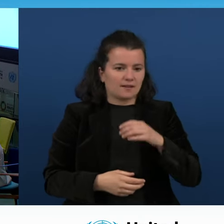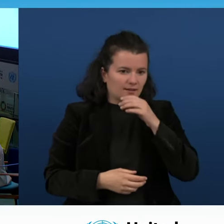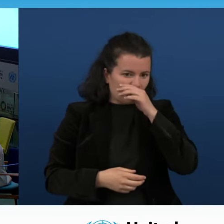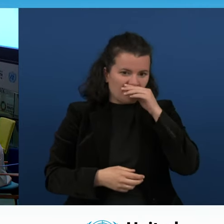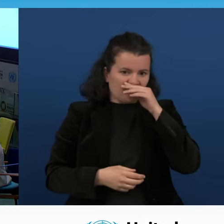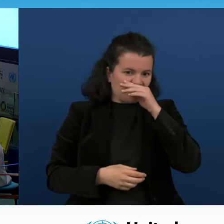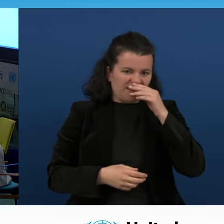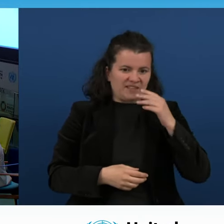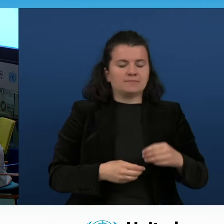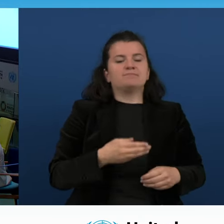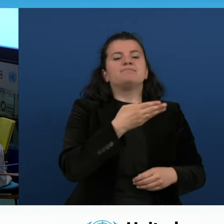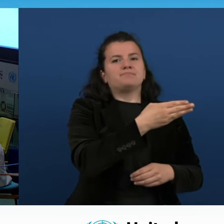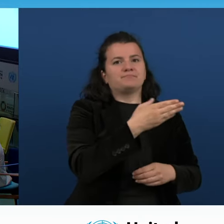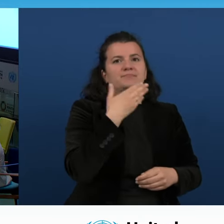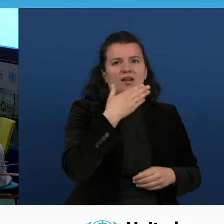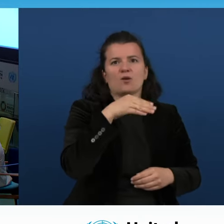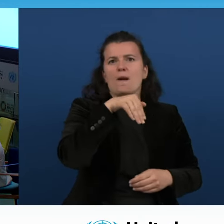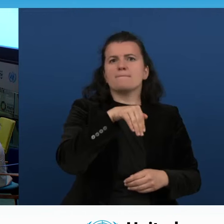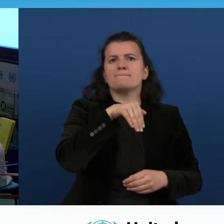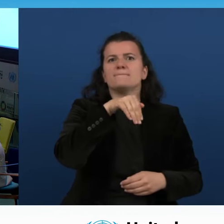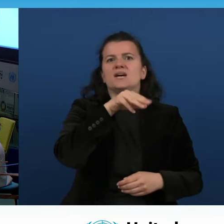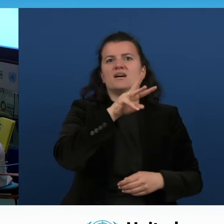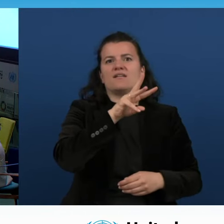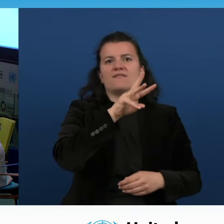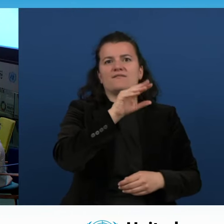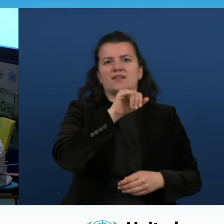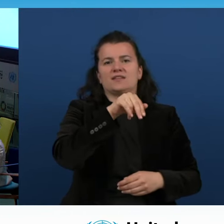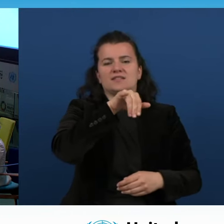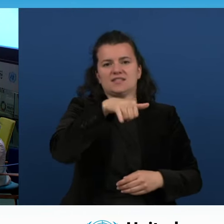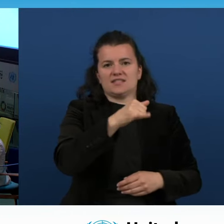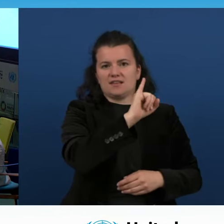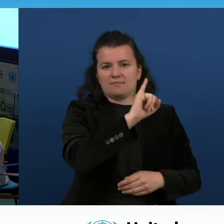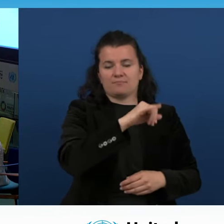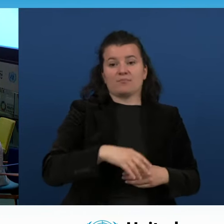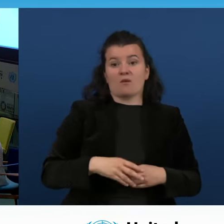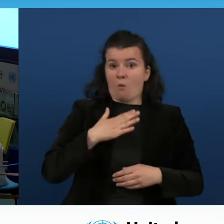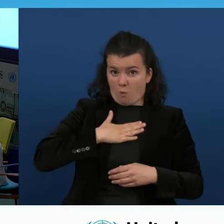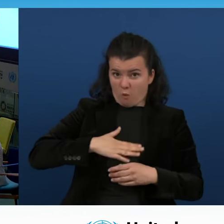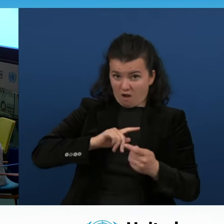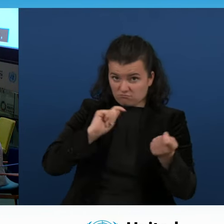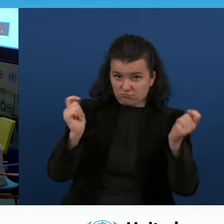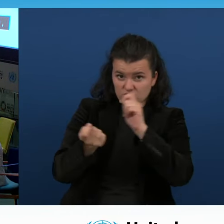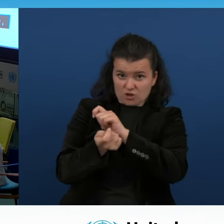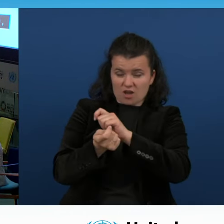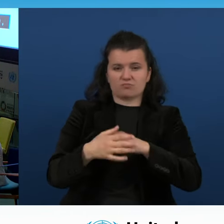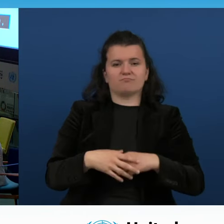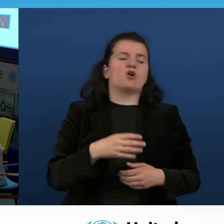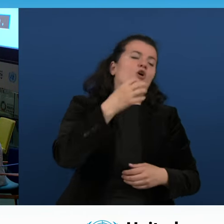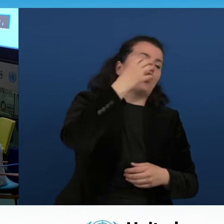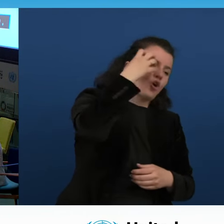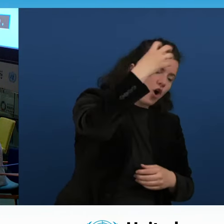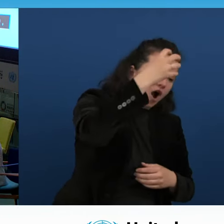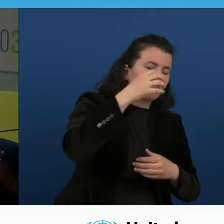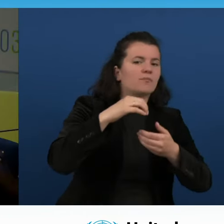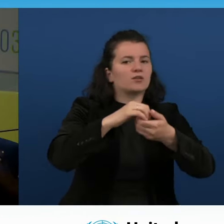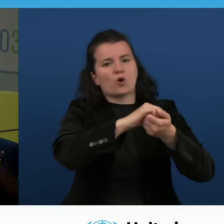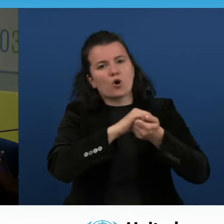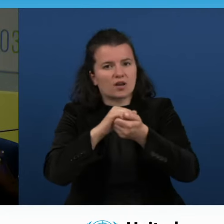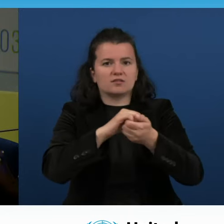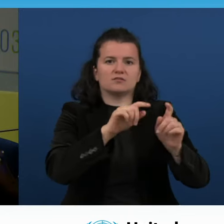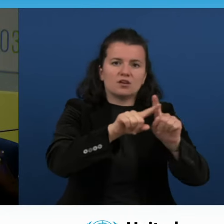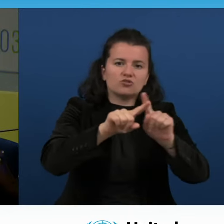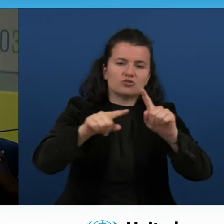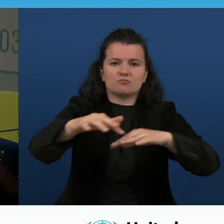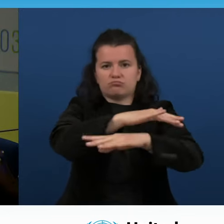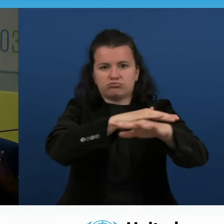approach and collaboration among governments, civil society organizations, development partners, private sector